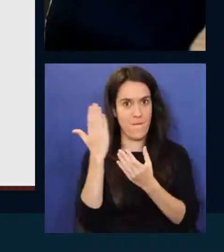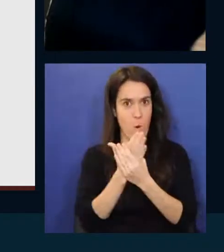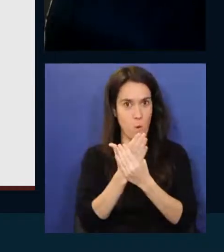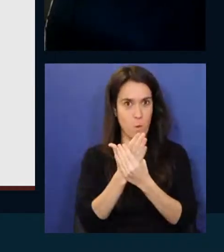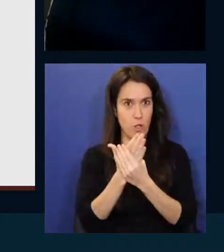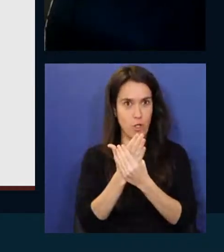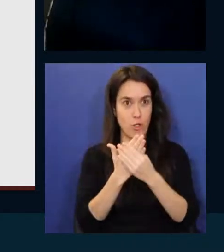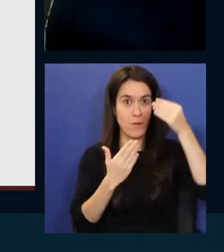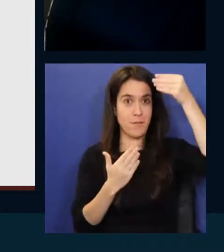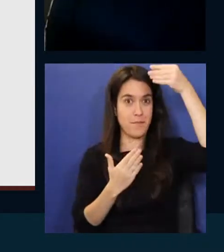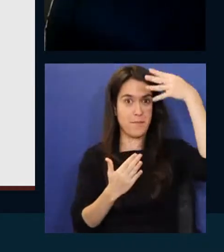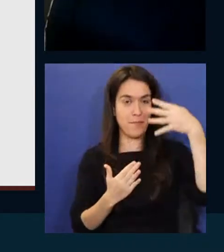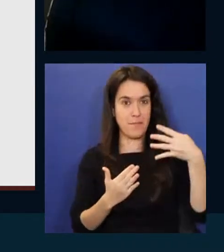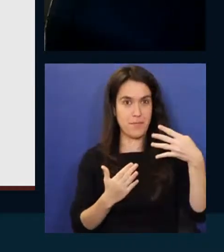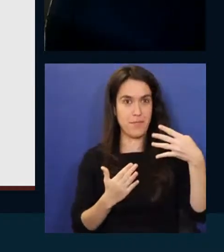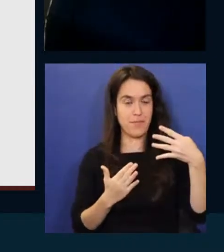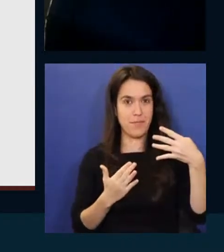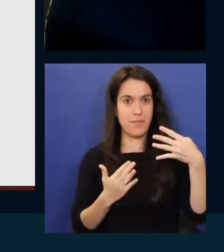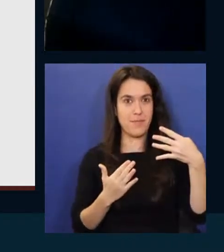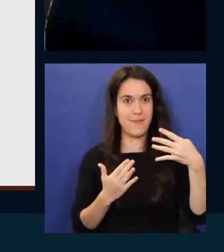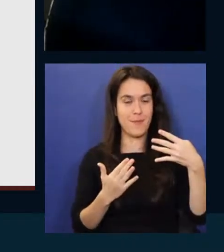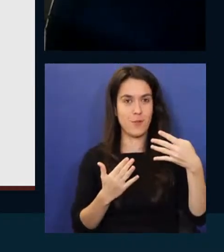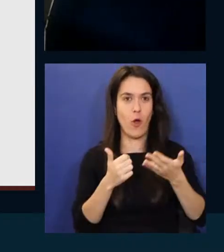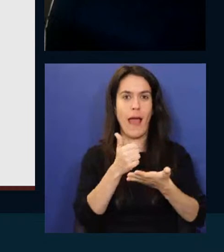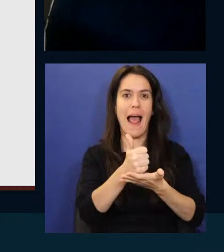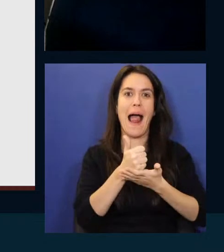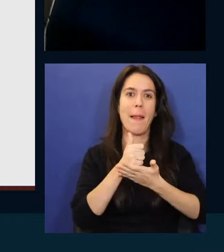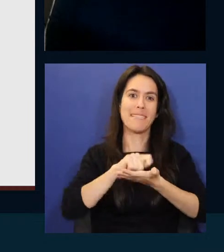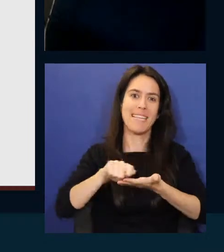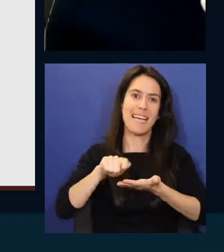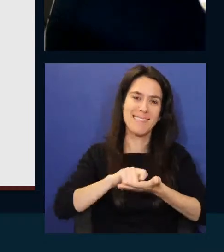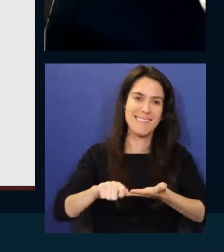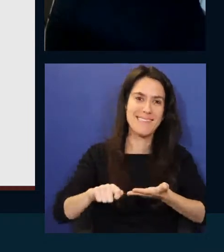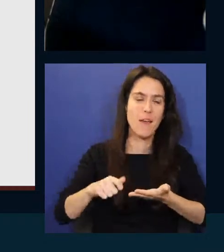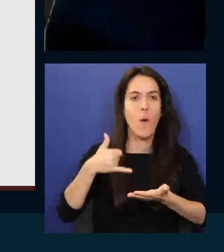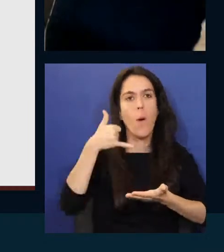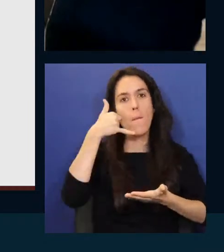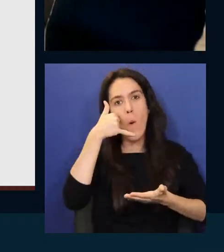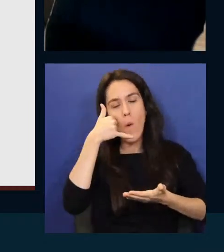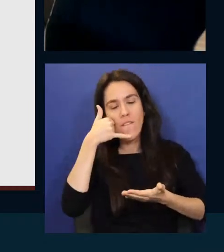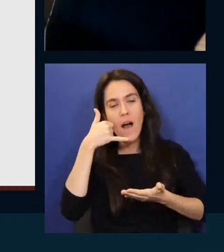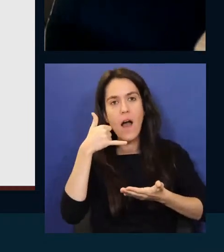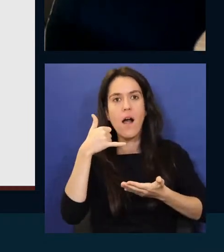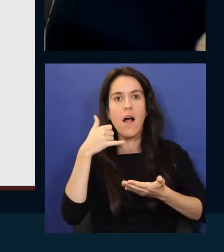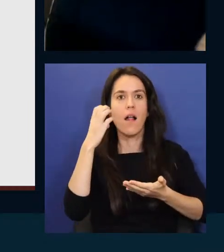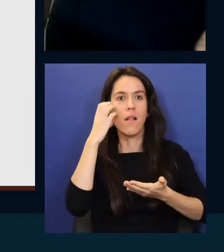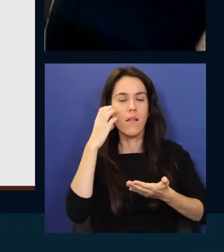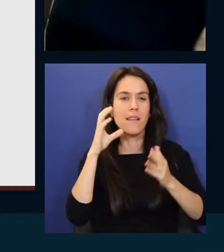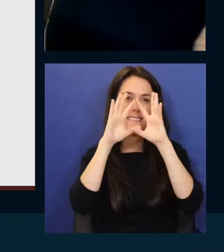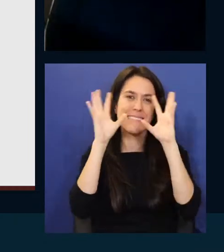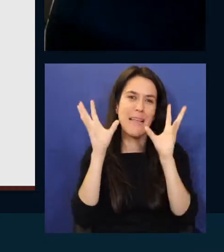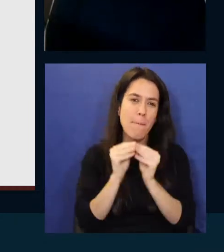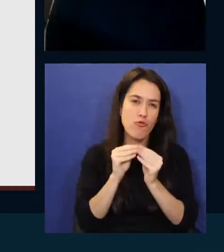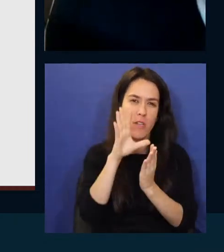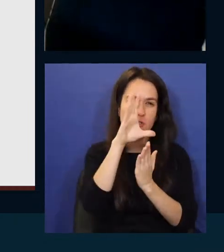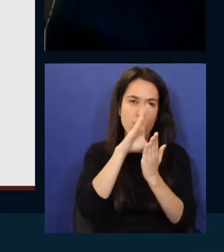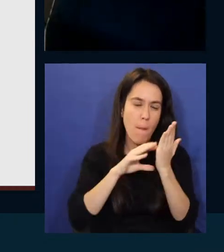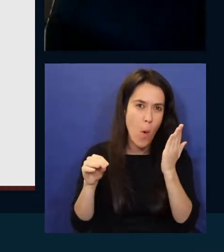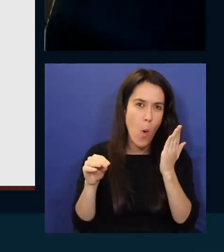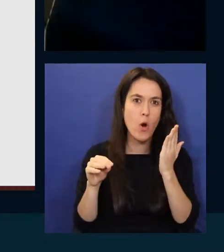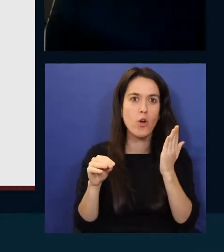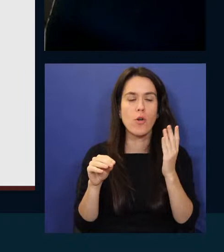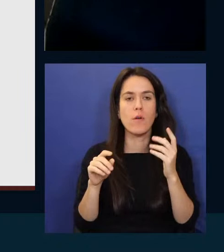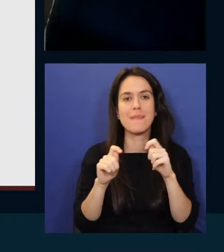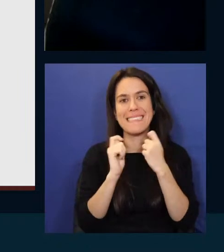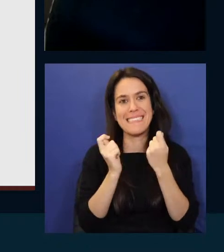have a help desk report, we have a mobile device report, we have a summary report, we have a Teams